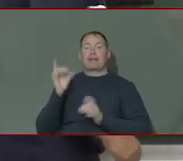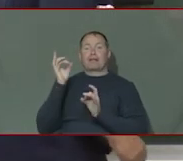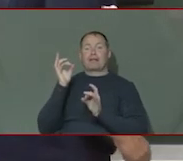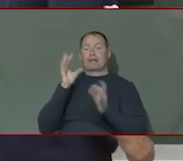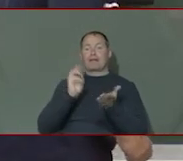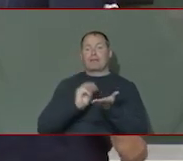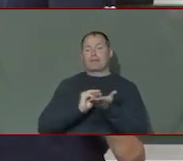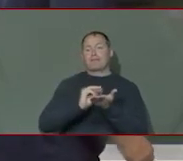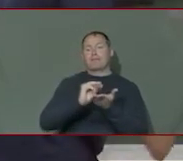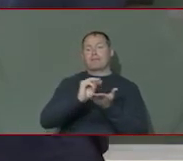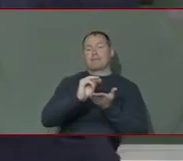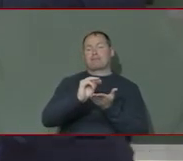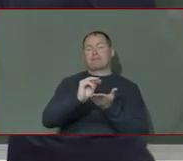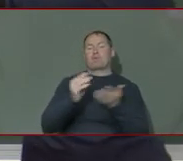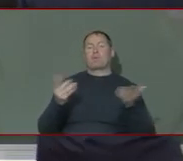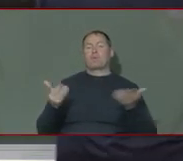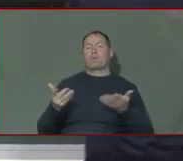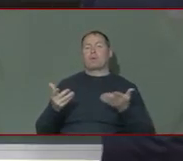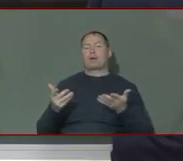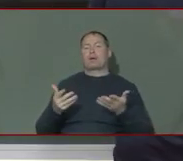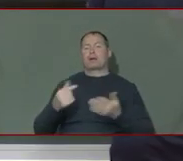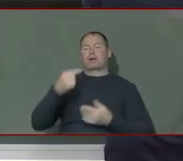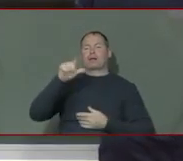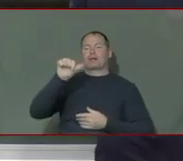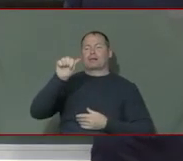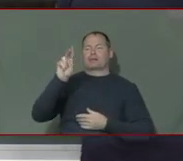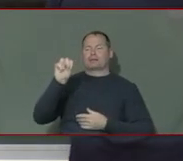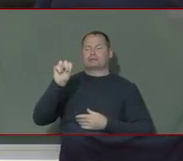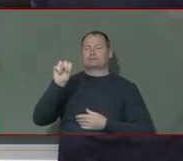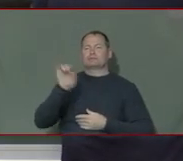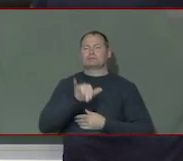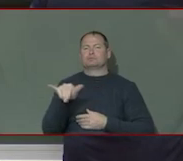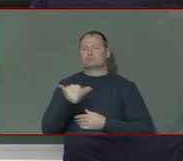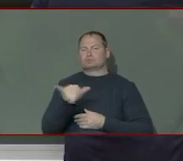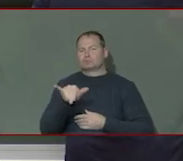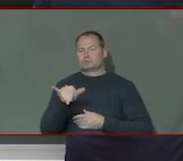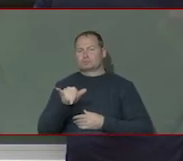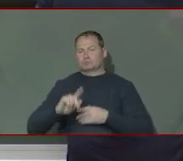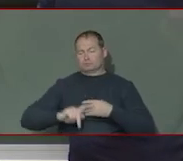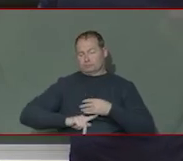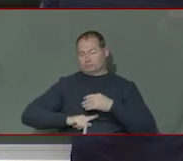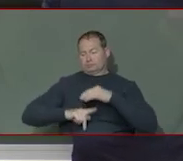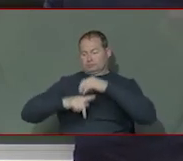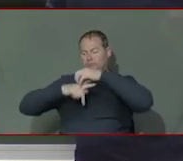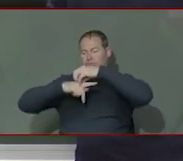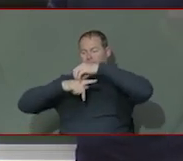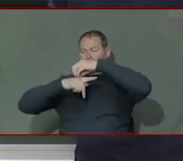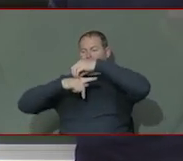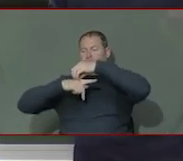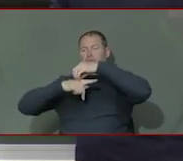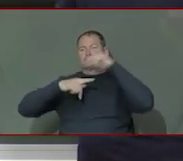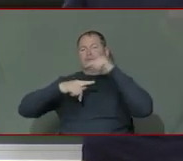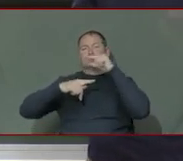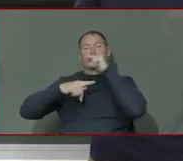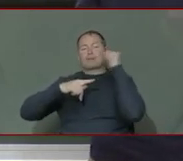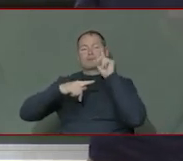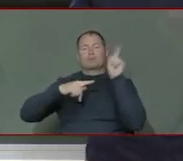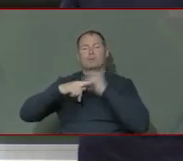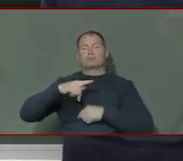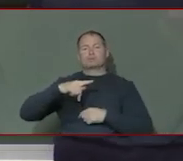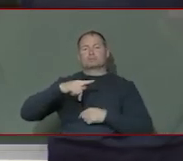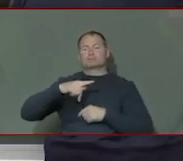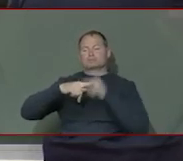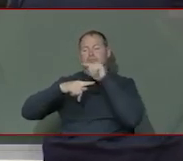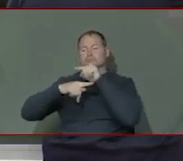to which gland? Look at this gland here. They will send a message to which gland to release a